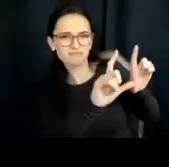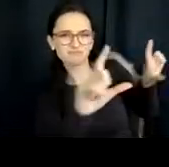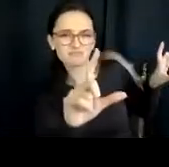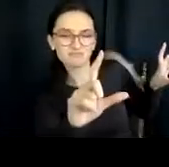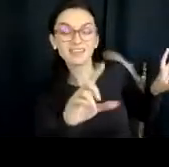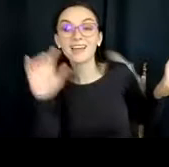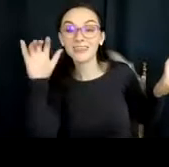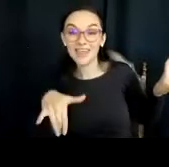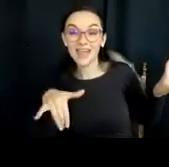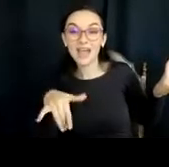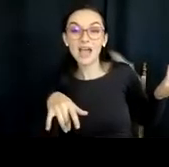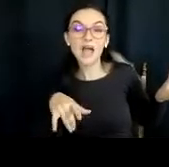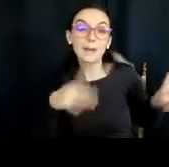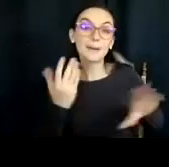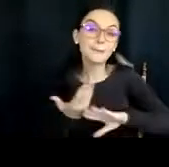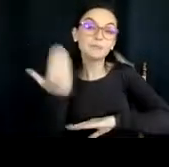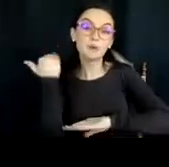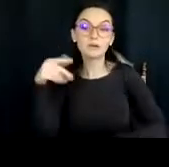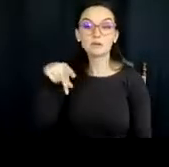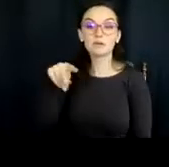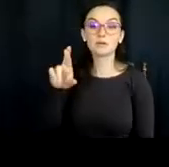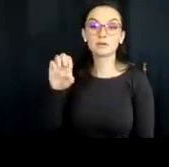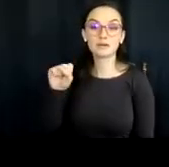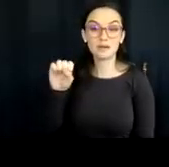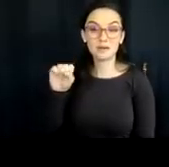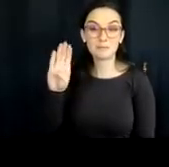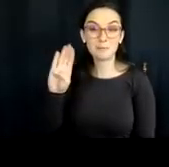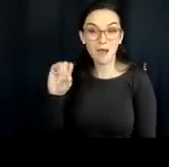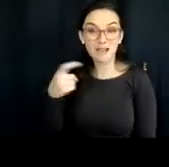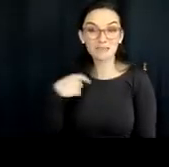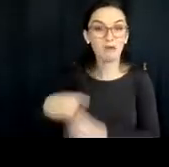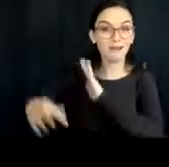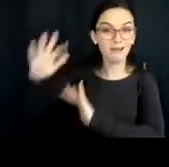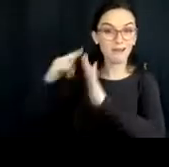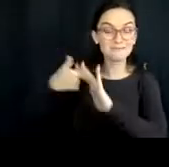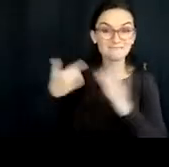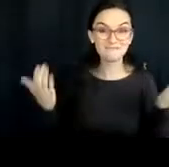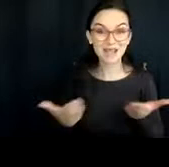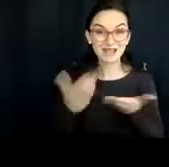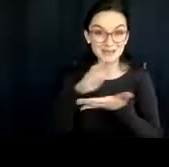was the press box when I went to school here a long time ago.